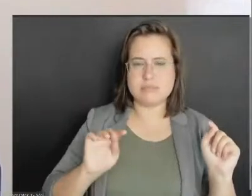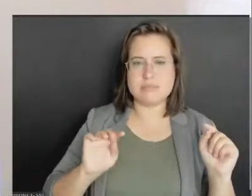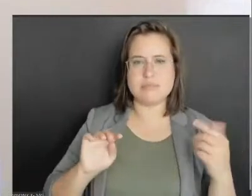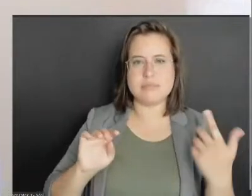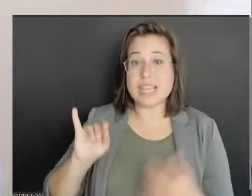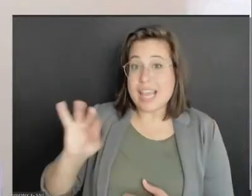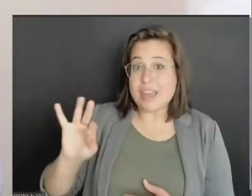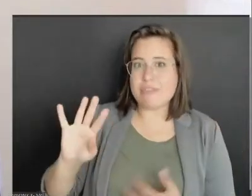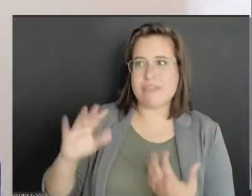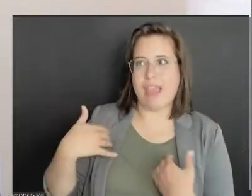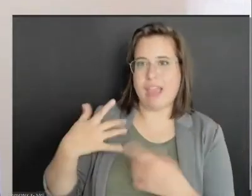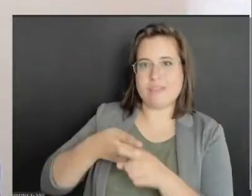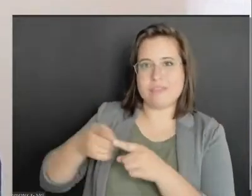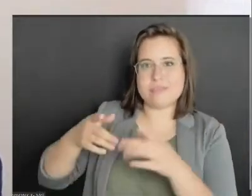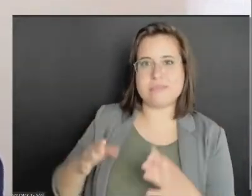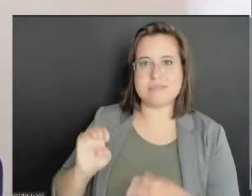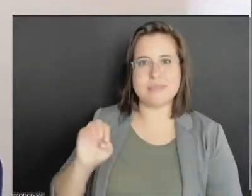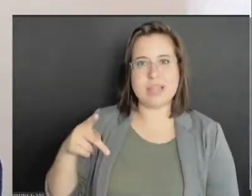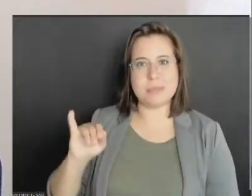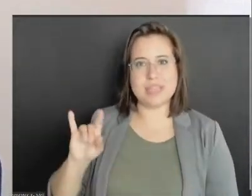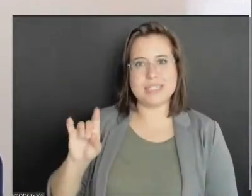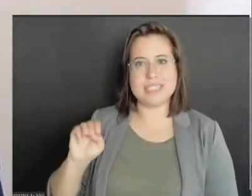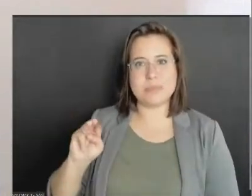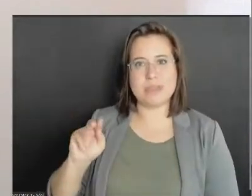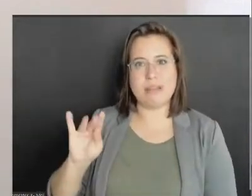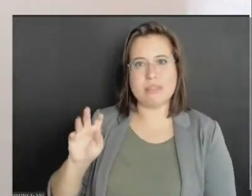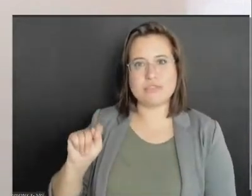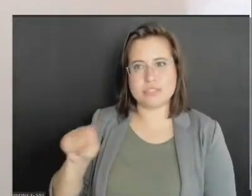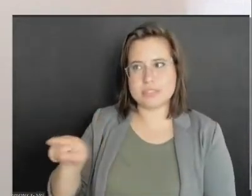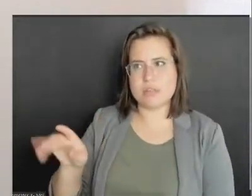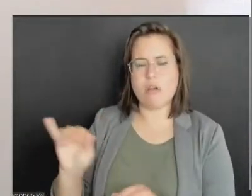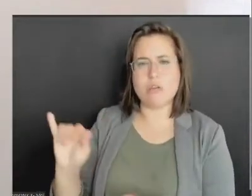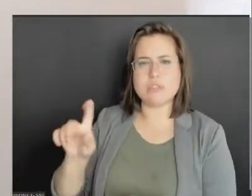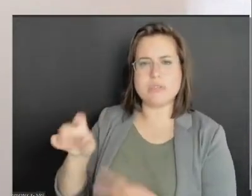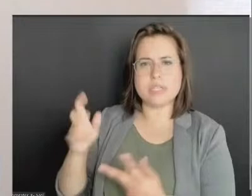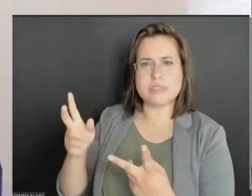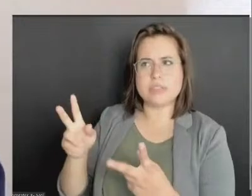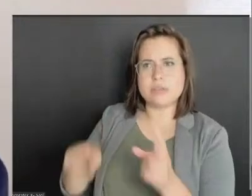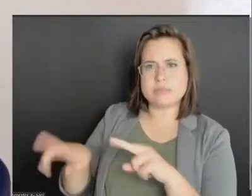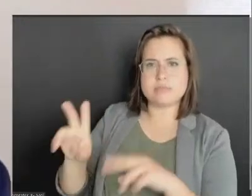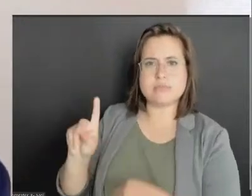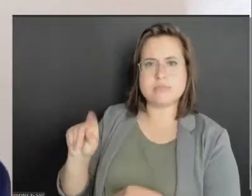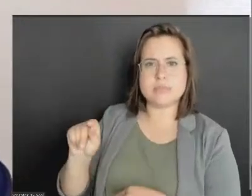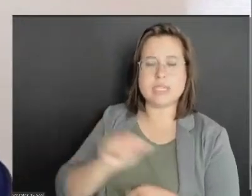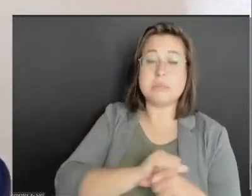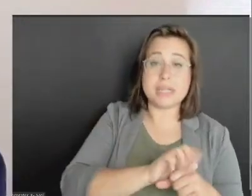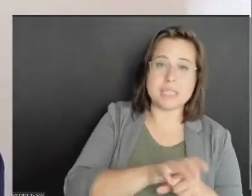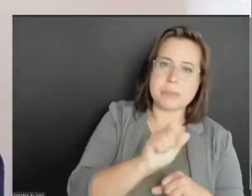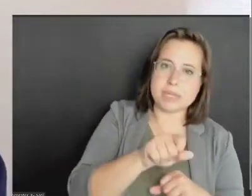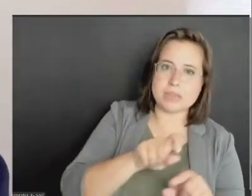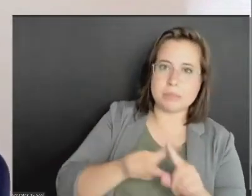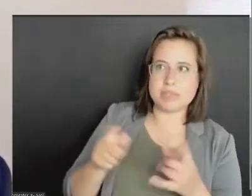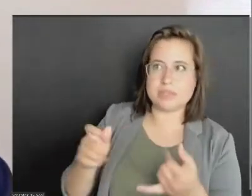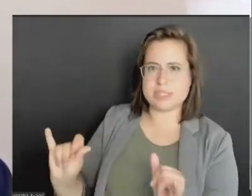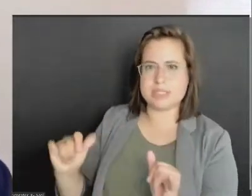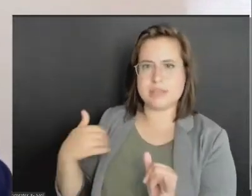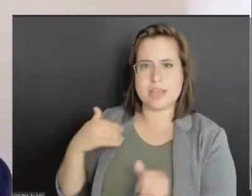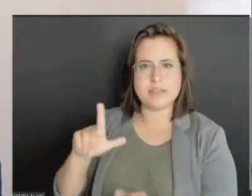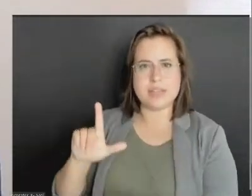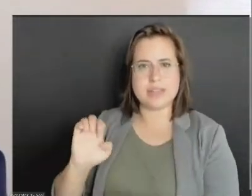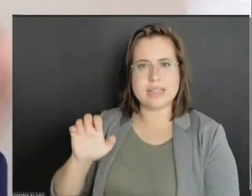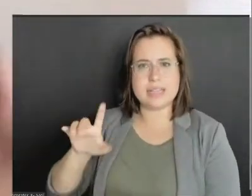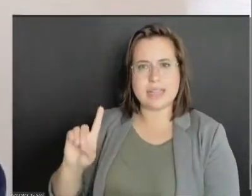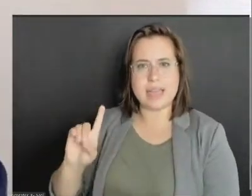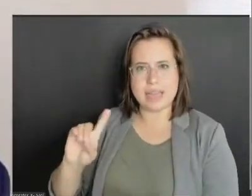one at all, is also needing to look at data, not just for the pandemic. We still have a lead crisis. There's still